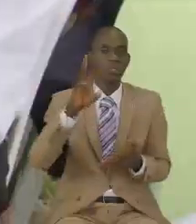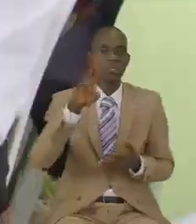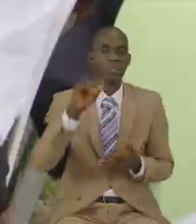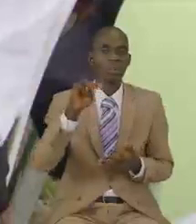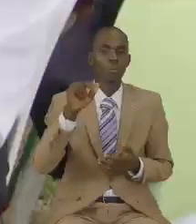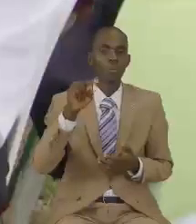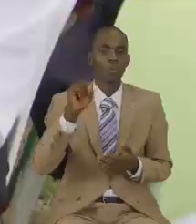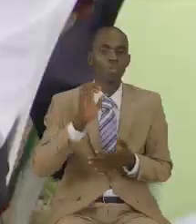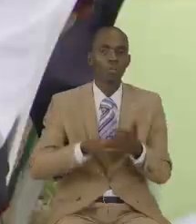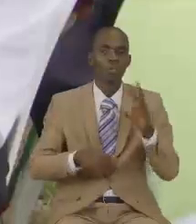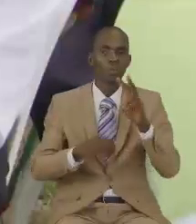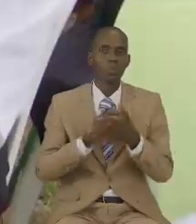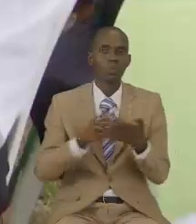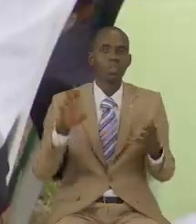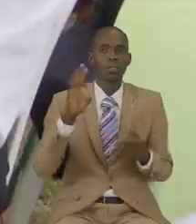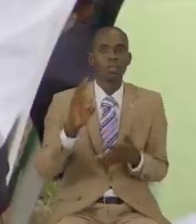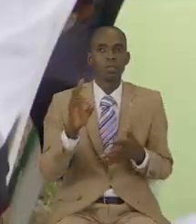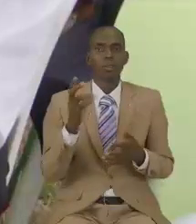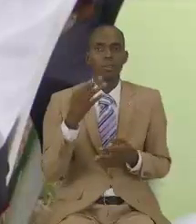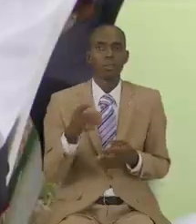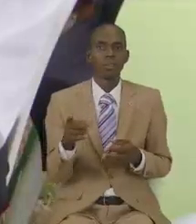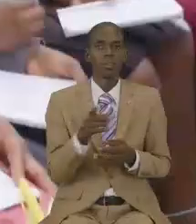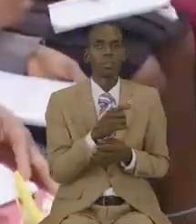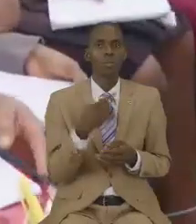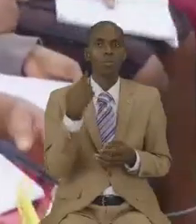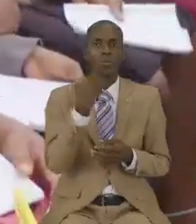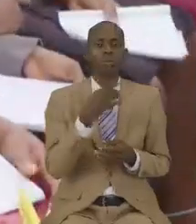verse 7, to them who by